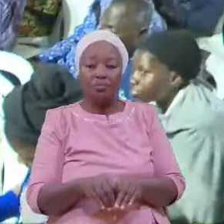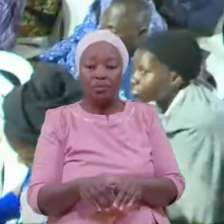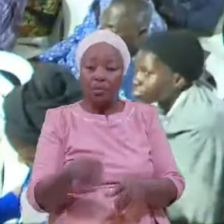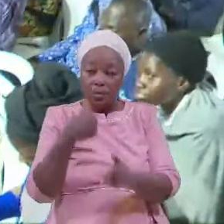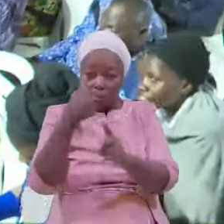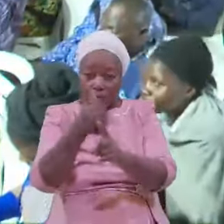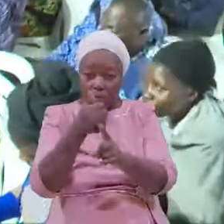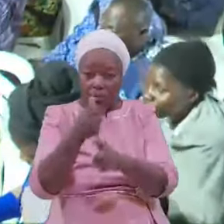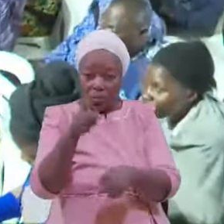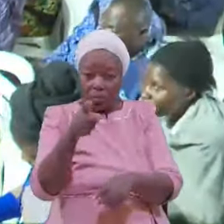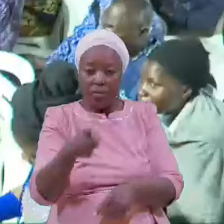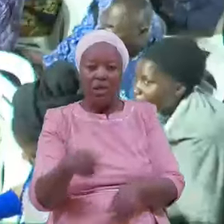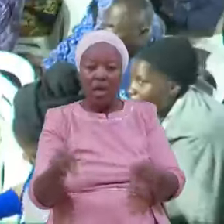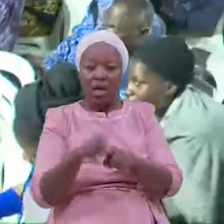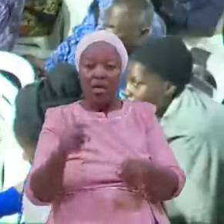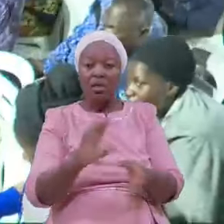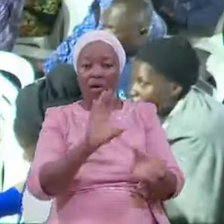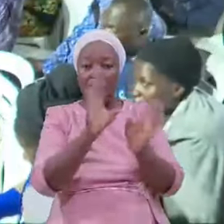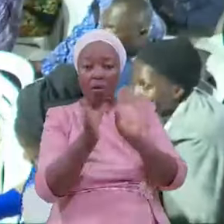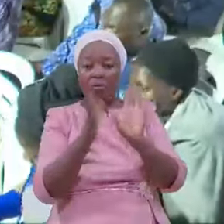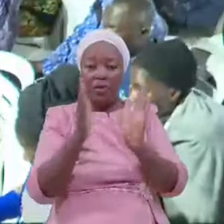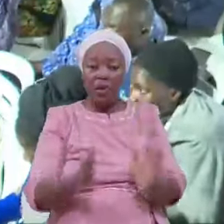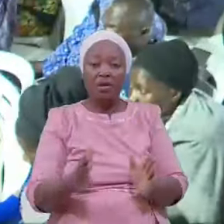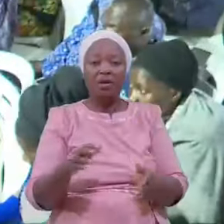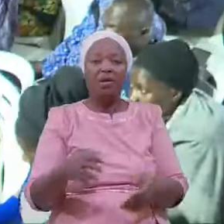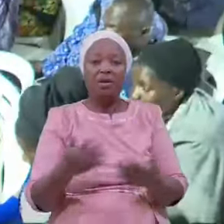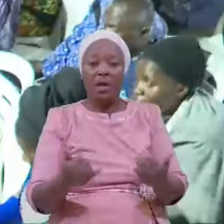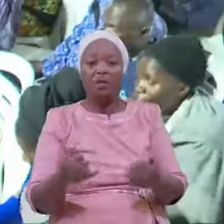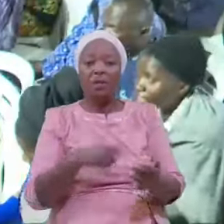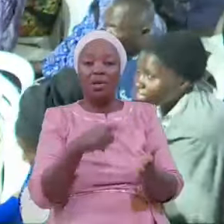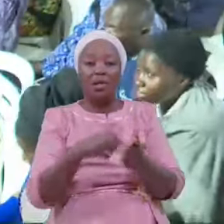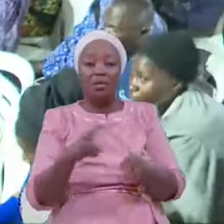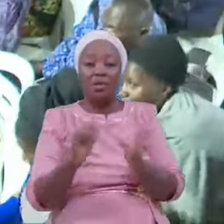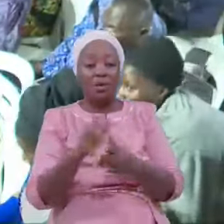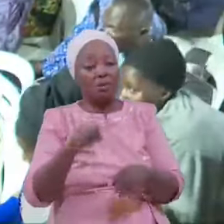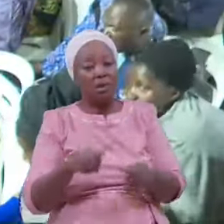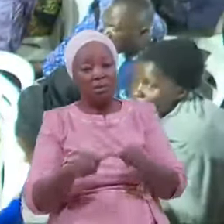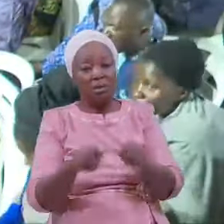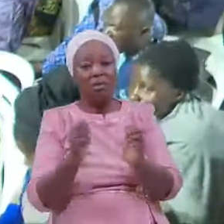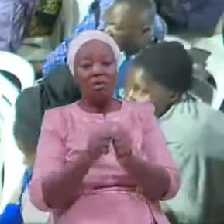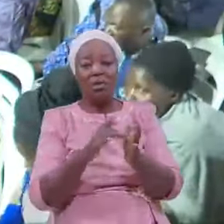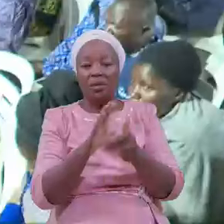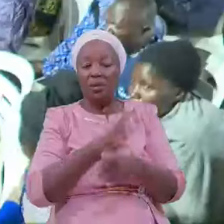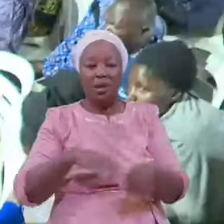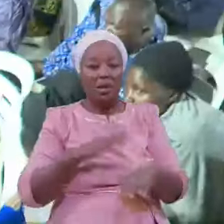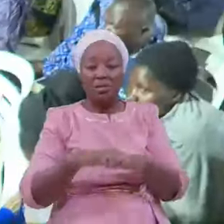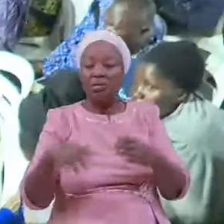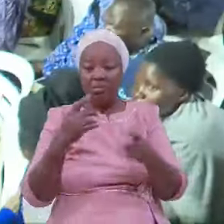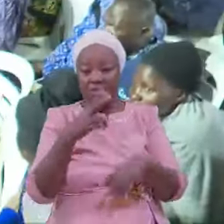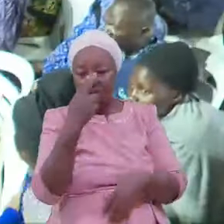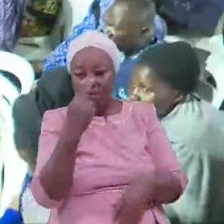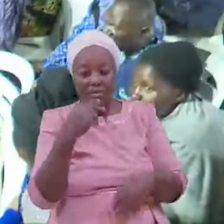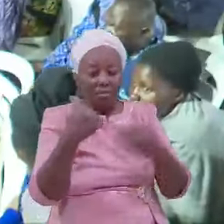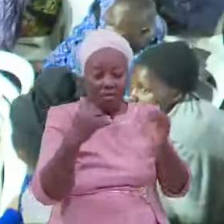now, this is the way you can continue with Christ. Don't play about it. You must be there. Also, in all other regions,